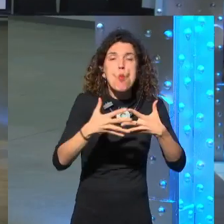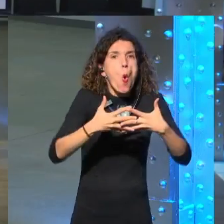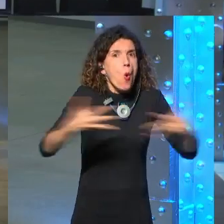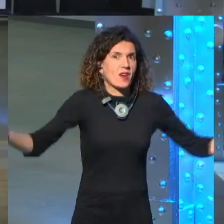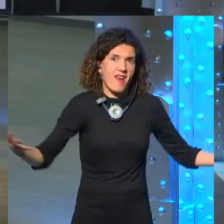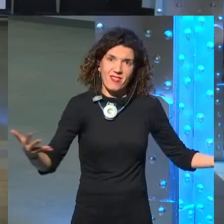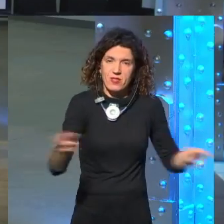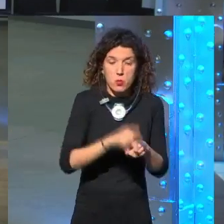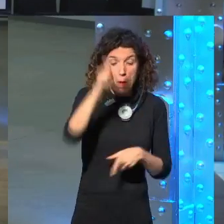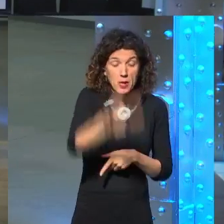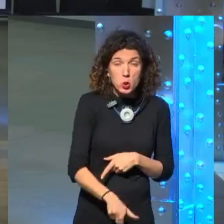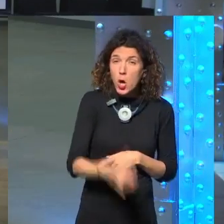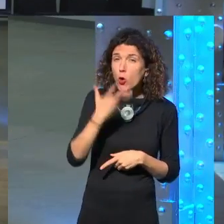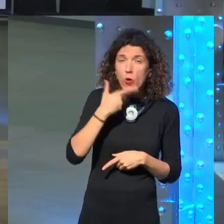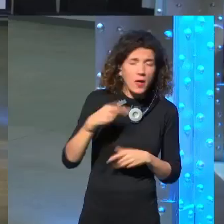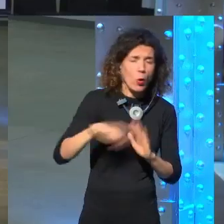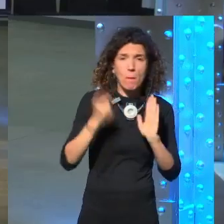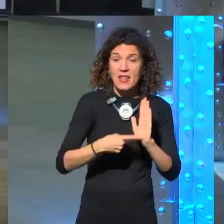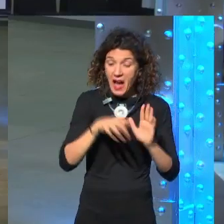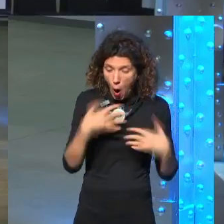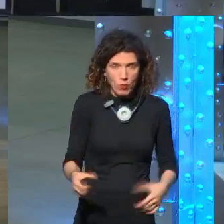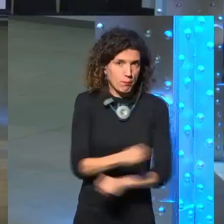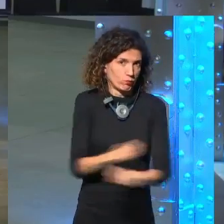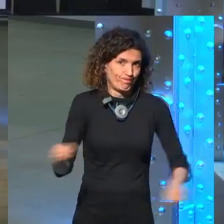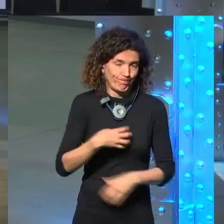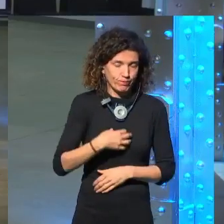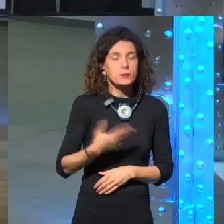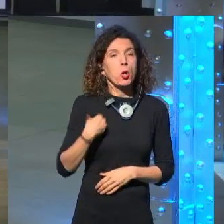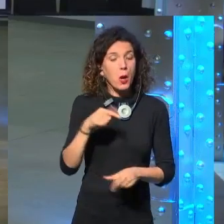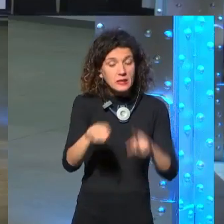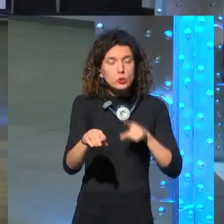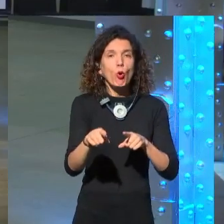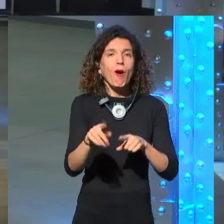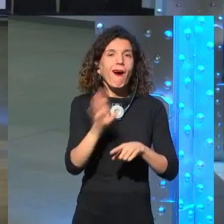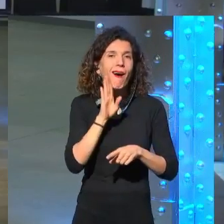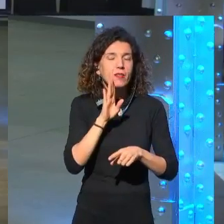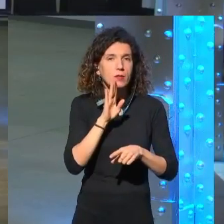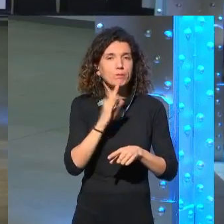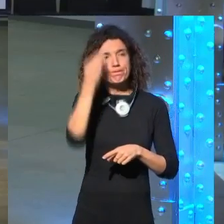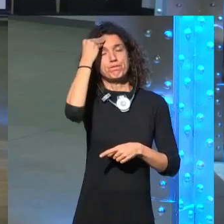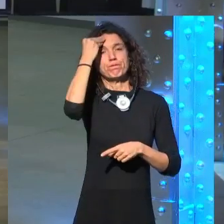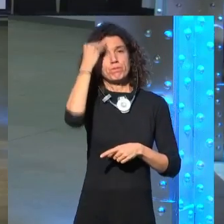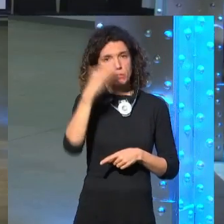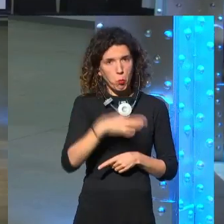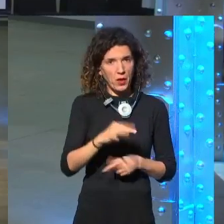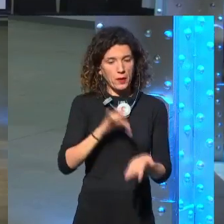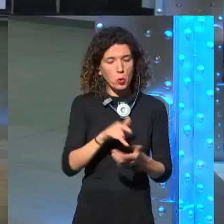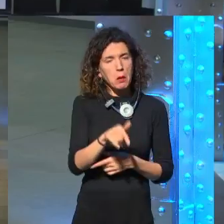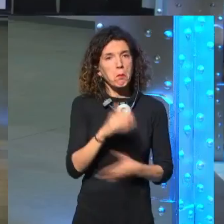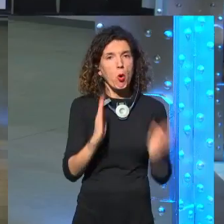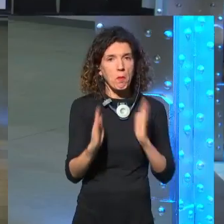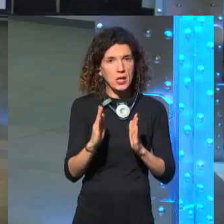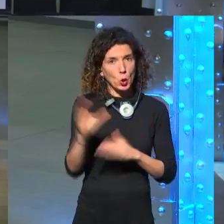scientist to know it all. But it got me thinking, might there come a point when